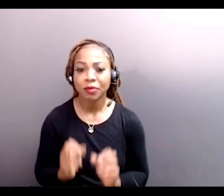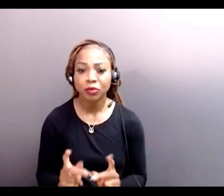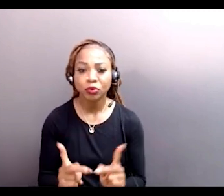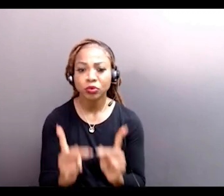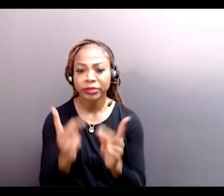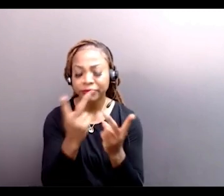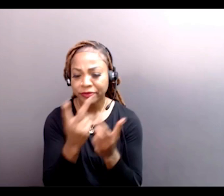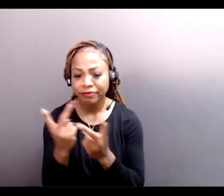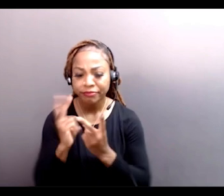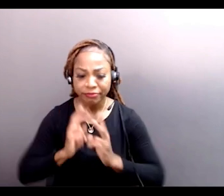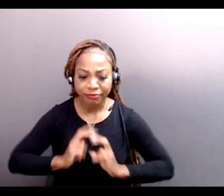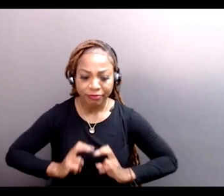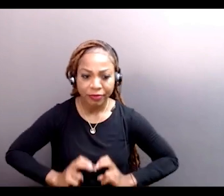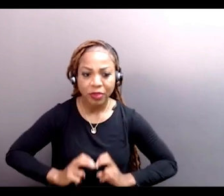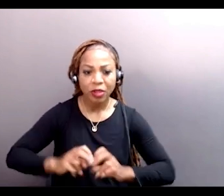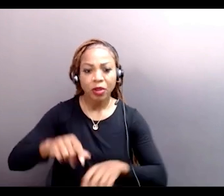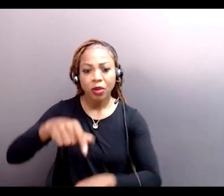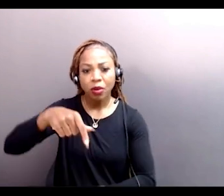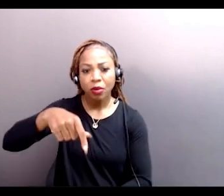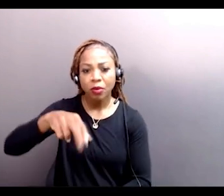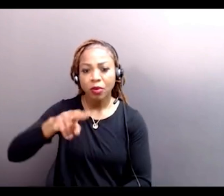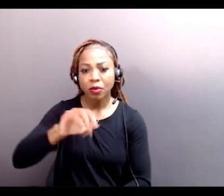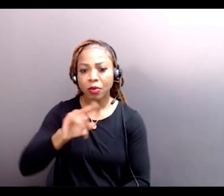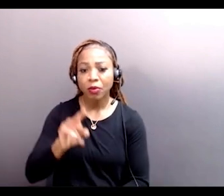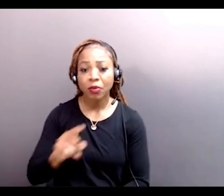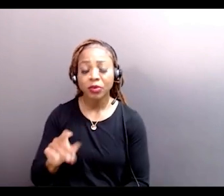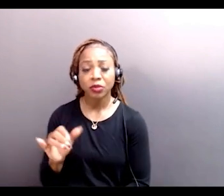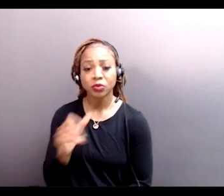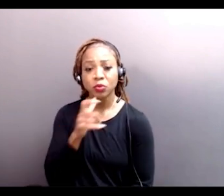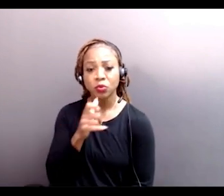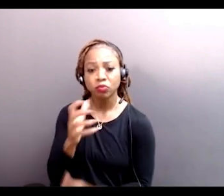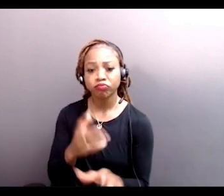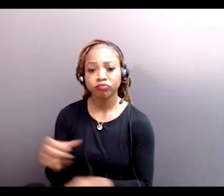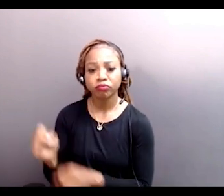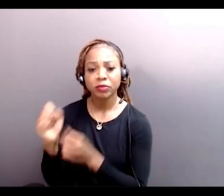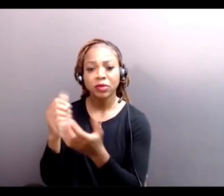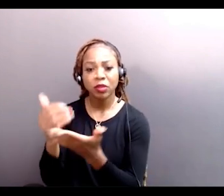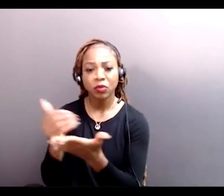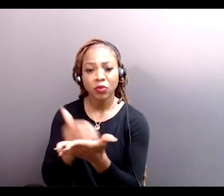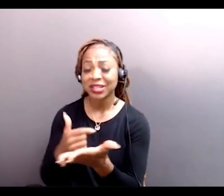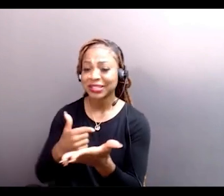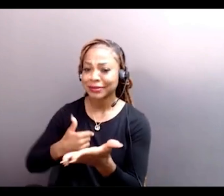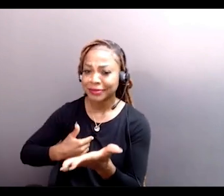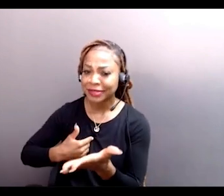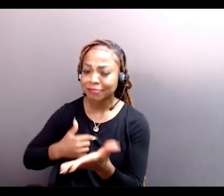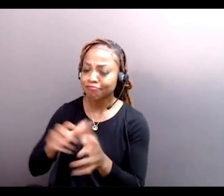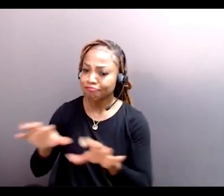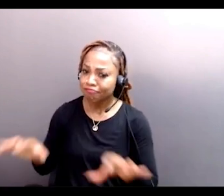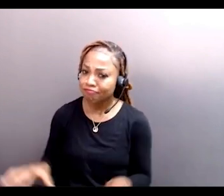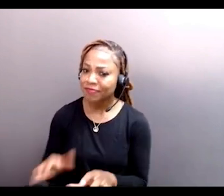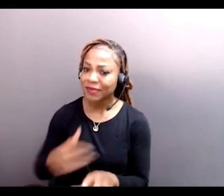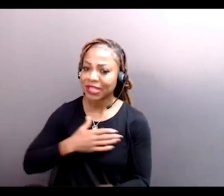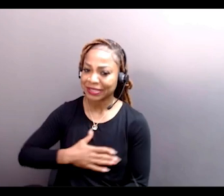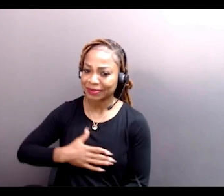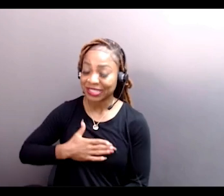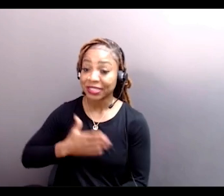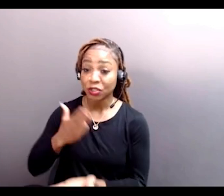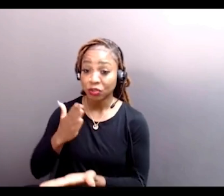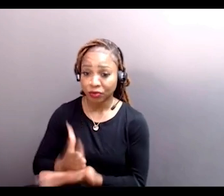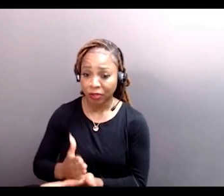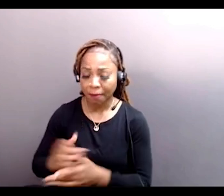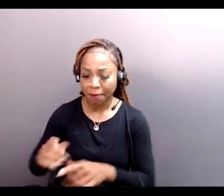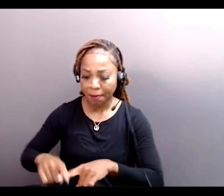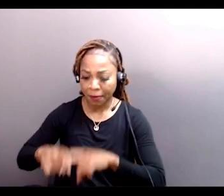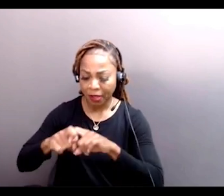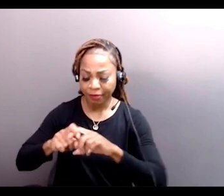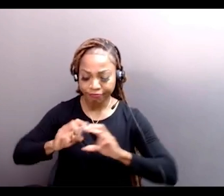of quizzes, and you can really, for folks who take the course, the primer, I really invite folks to stop and reflect, right?